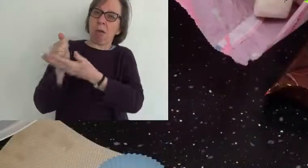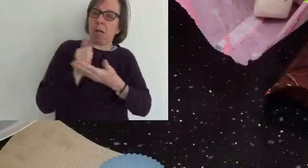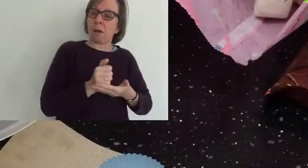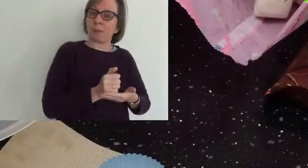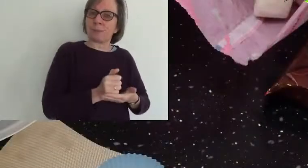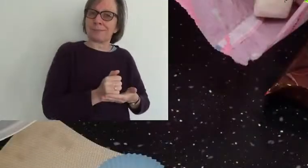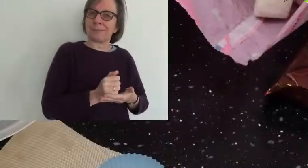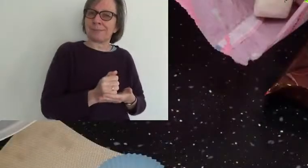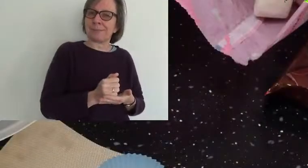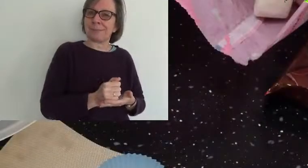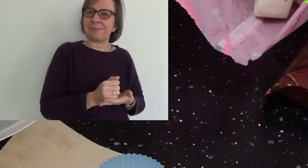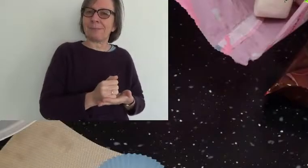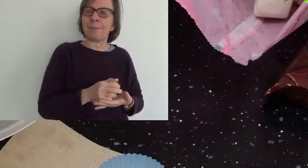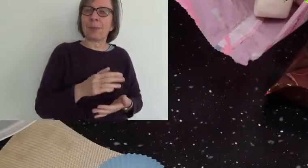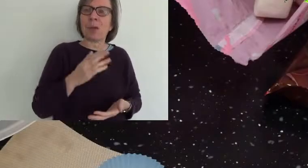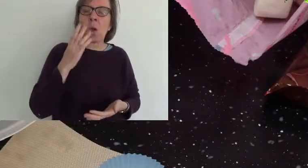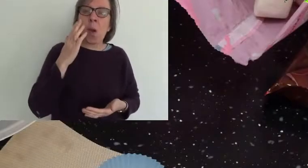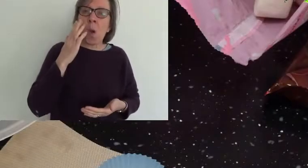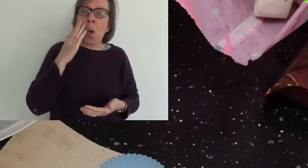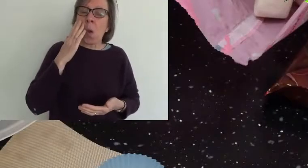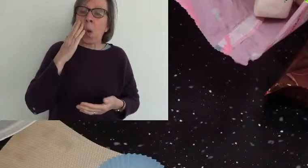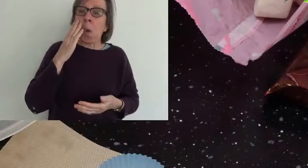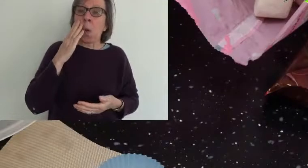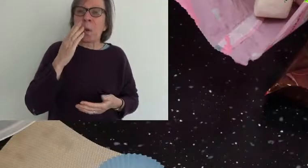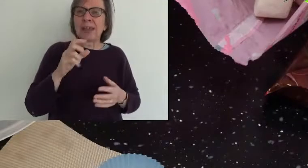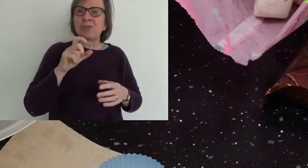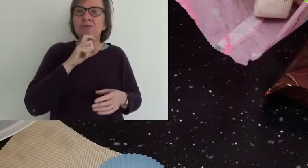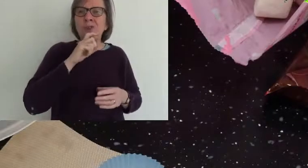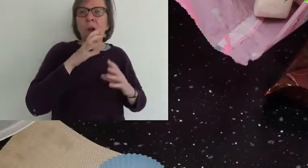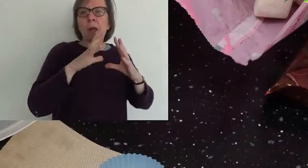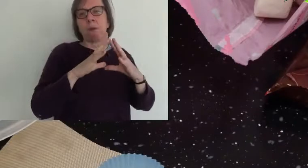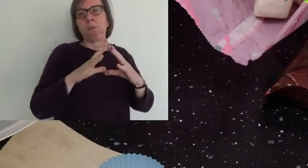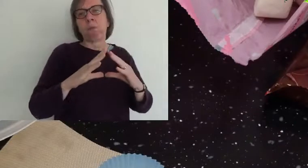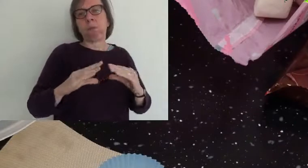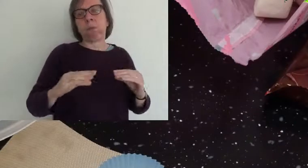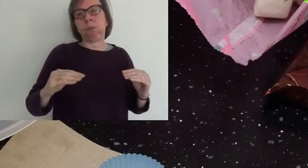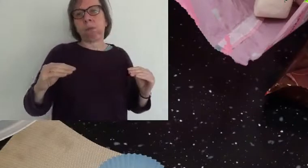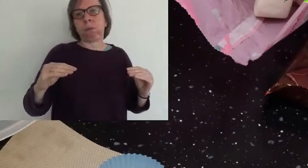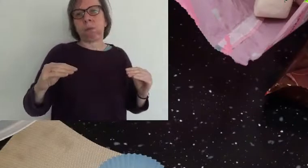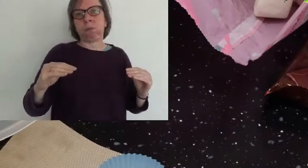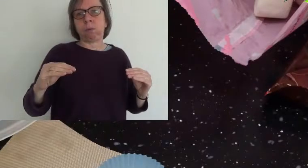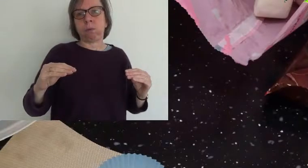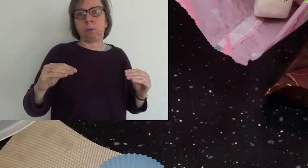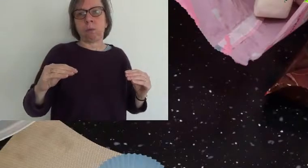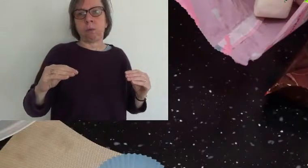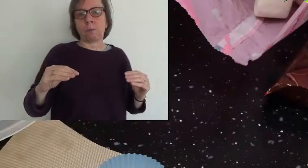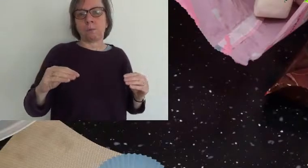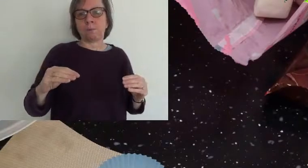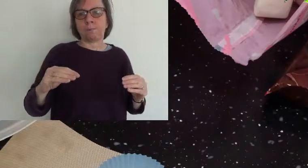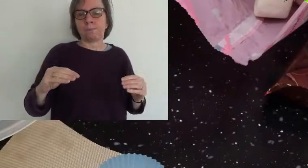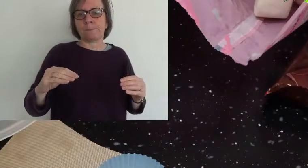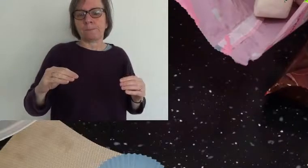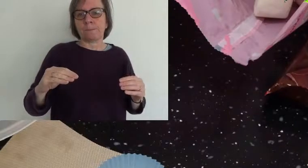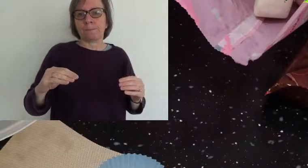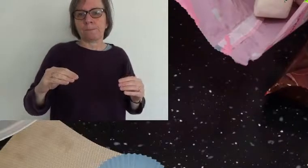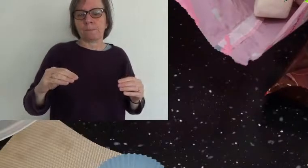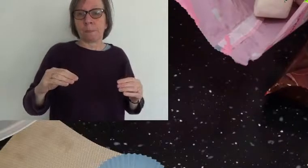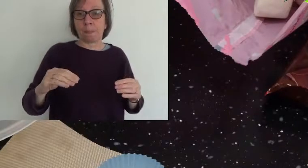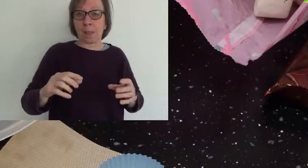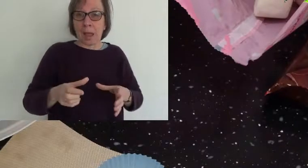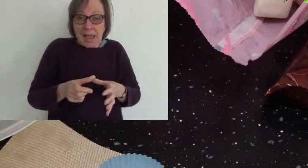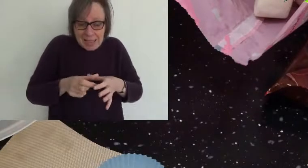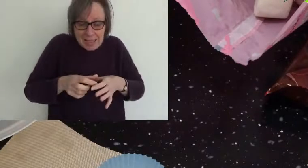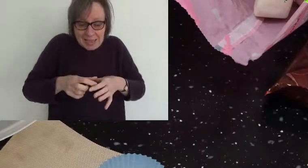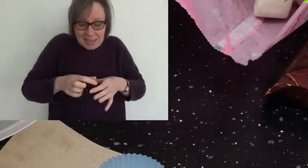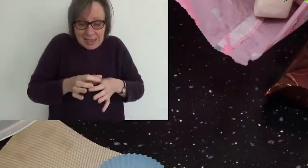Once it's melted, get a teaspoon and put about half a teaspoon or so of the melted chocolate into